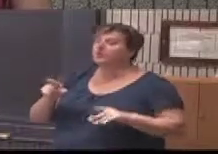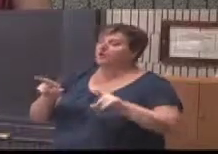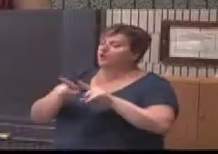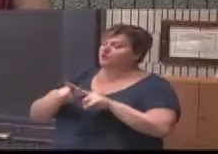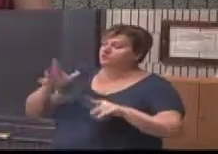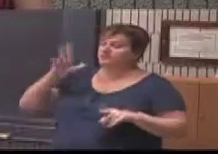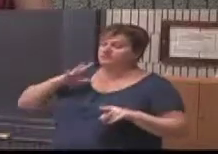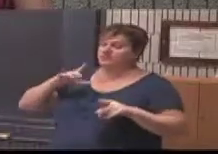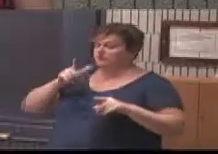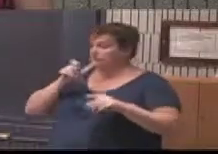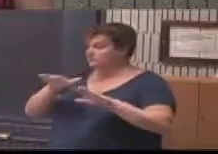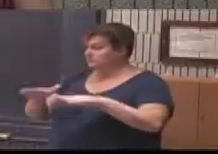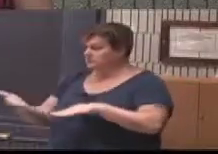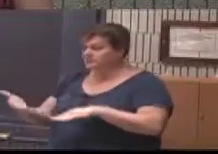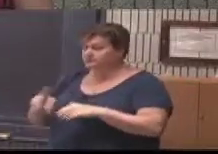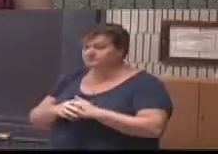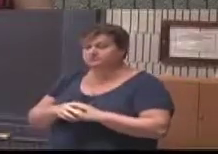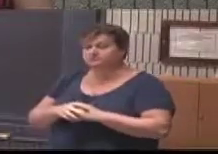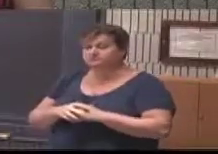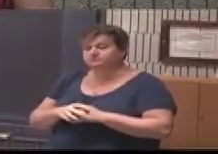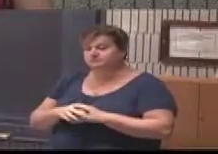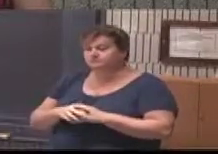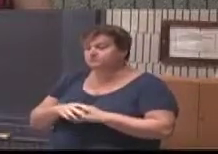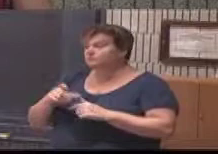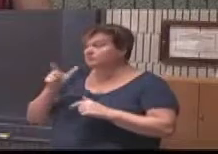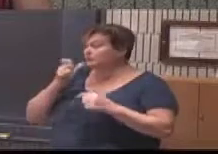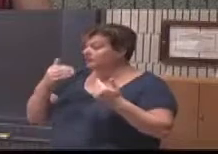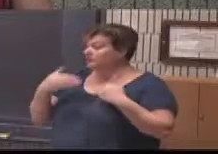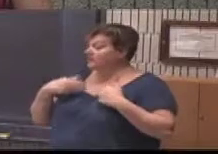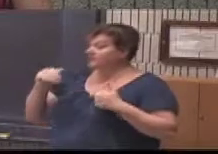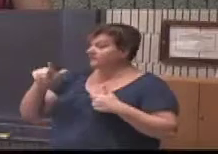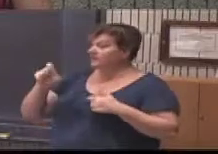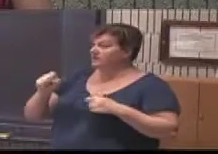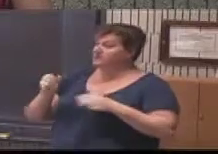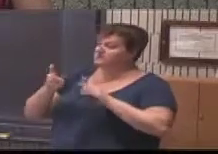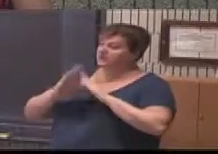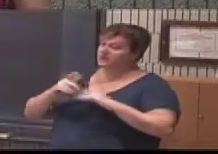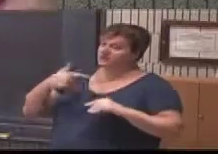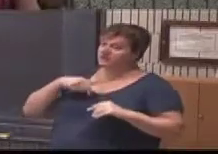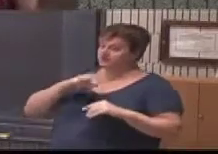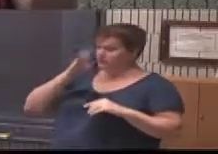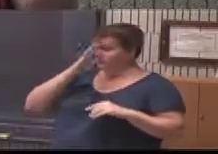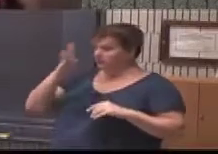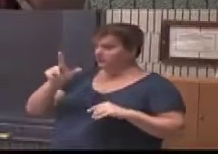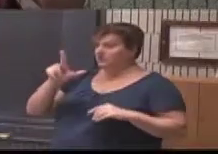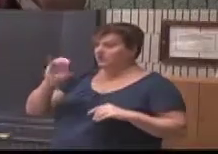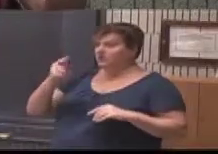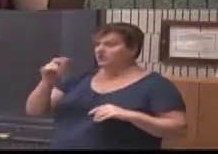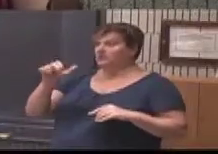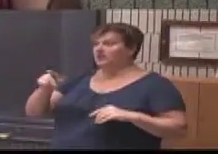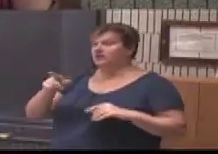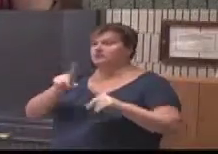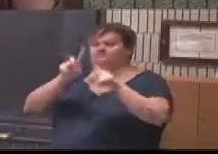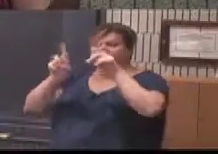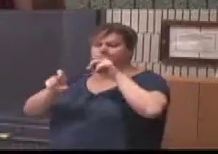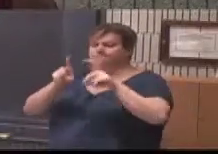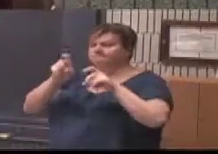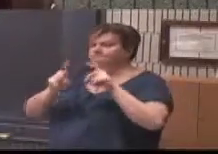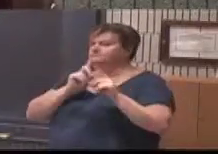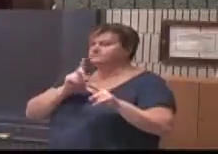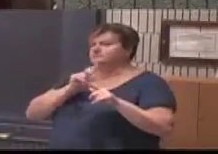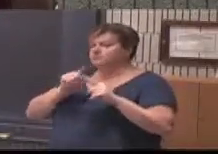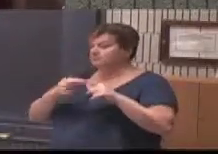deceased. And for those of us with ALS, they're asking us to create a login and go in and answer questionnaires about